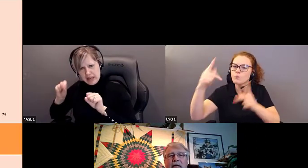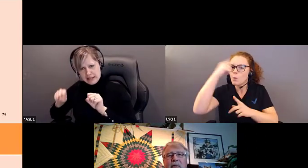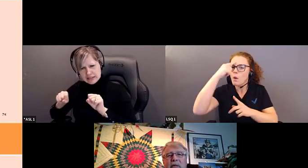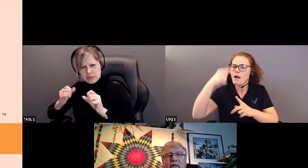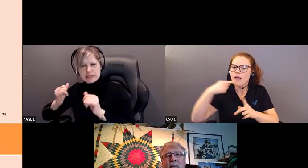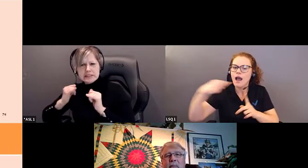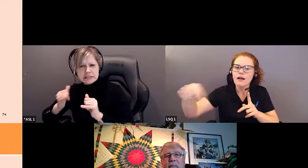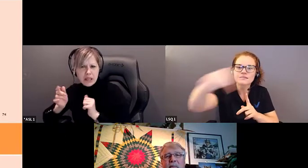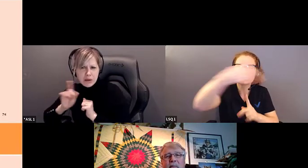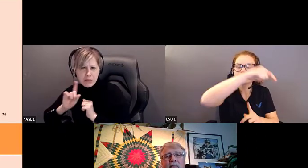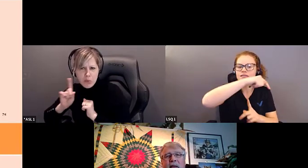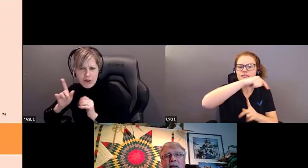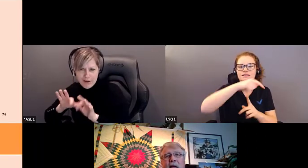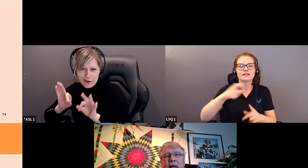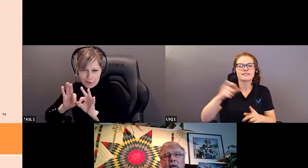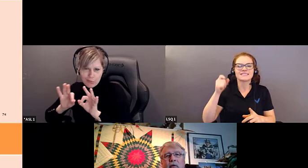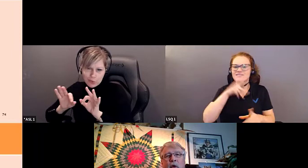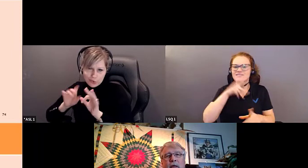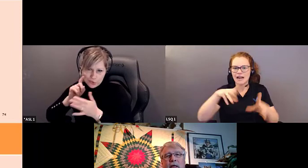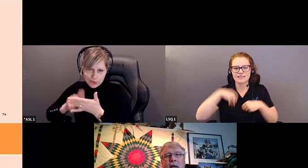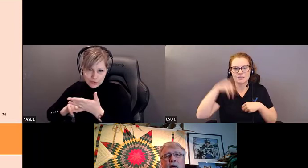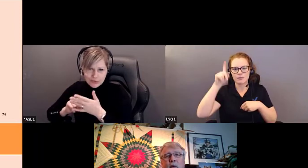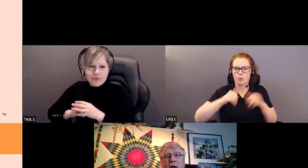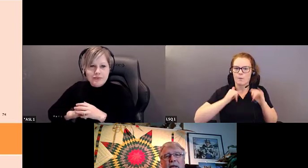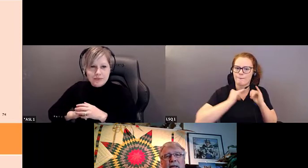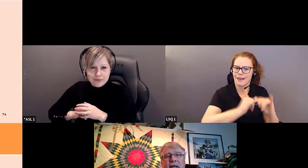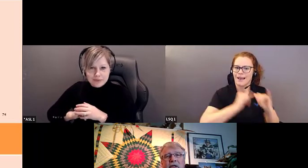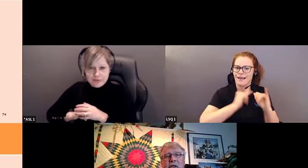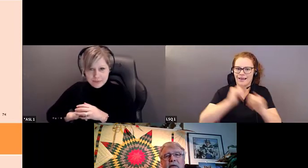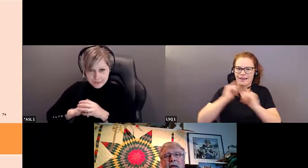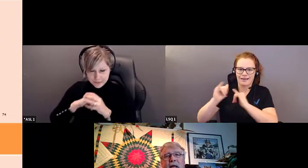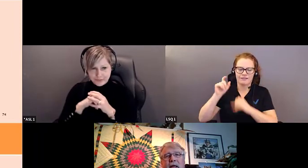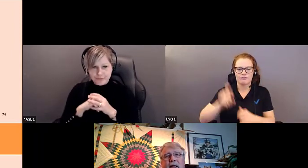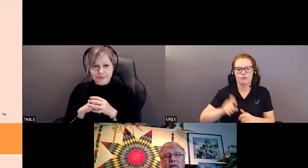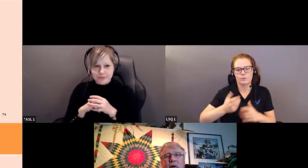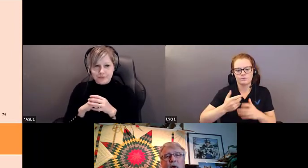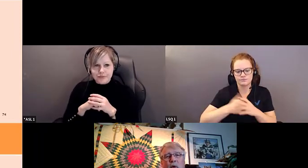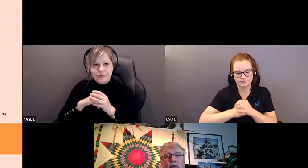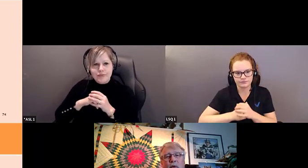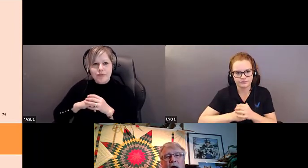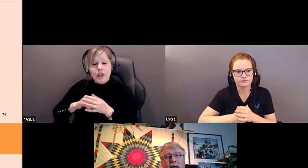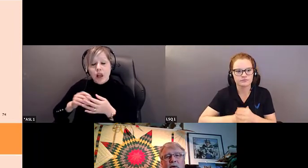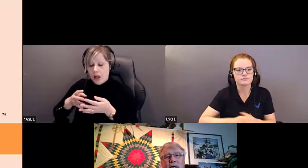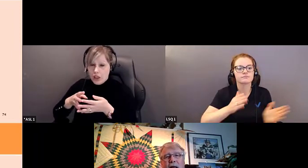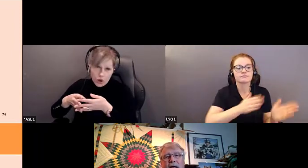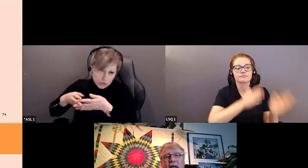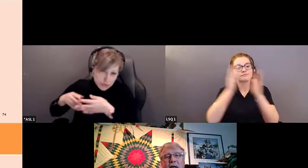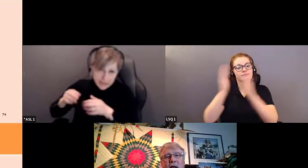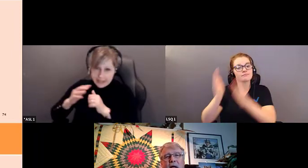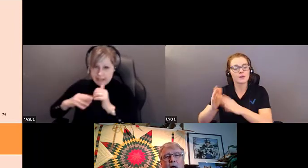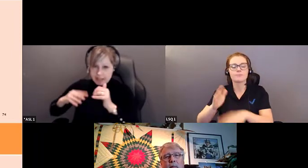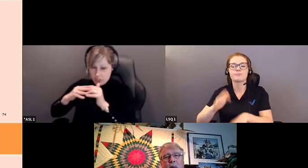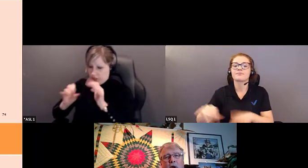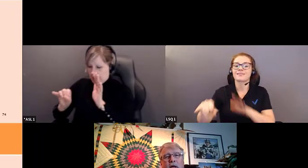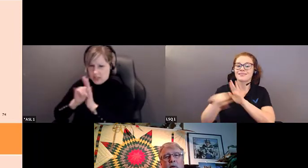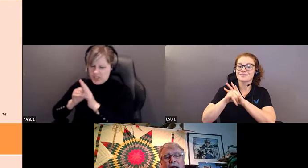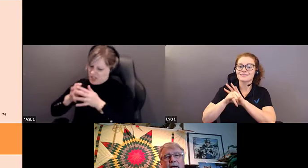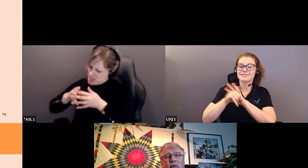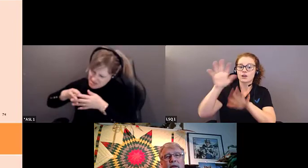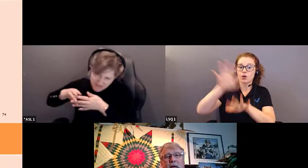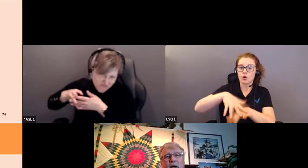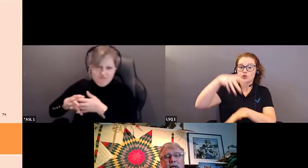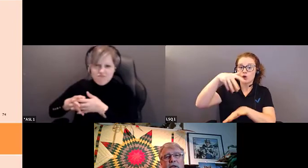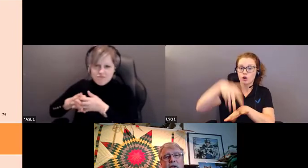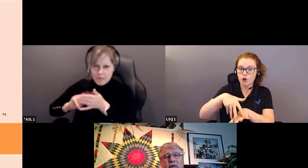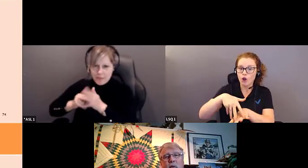turn to the next, please. So the grounded Indigenous identities are those who are actually then born and